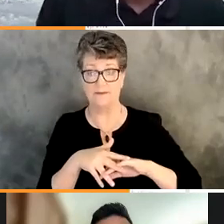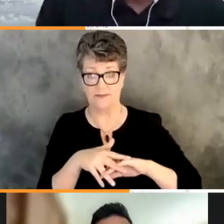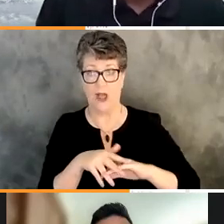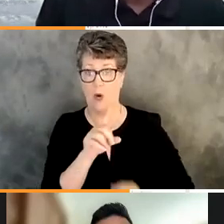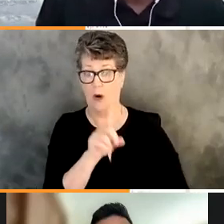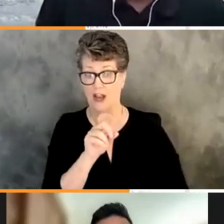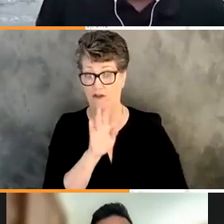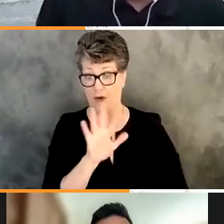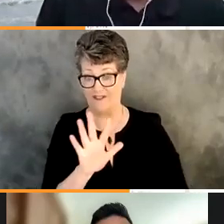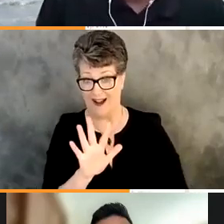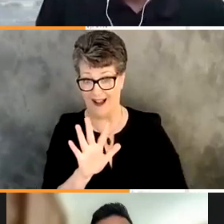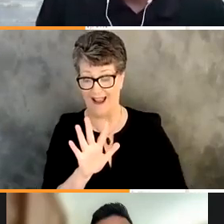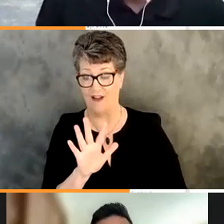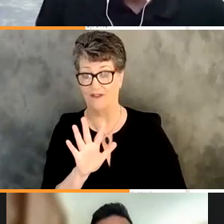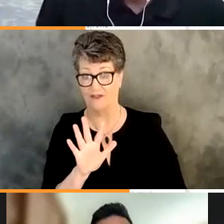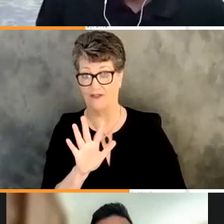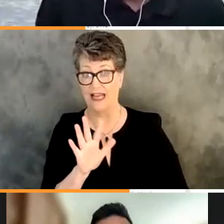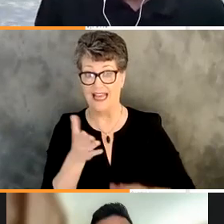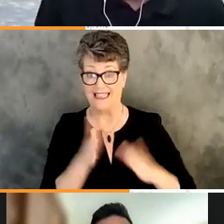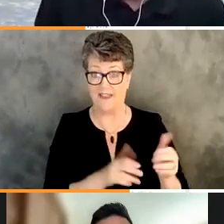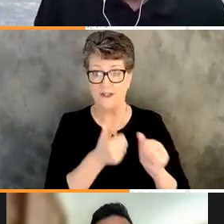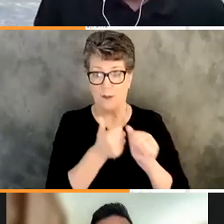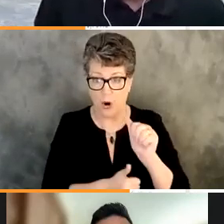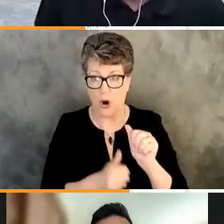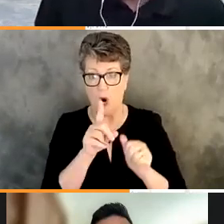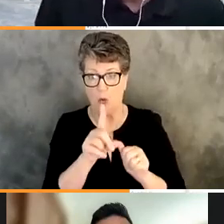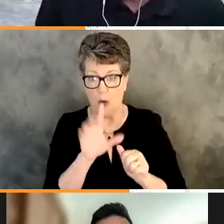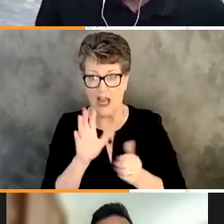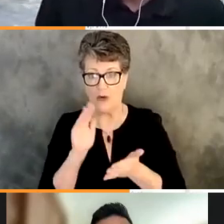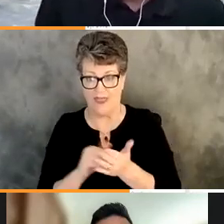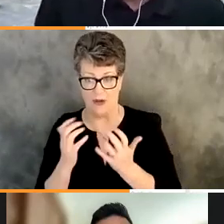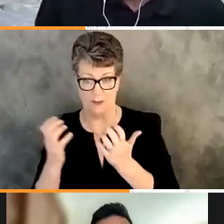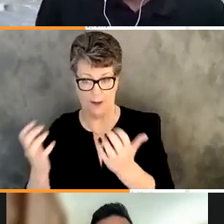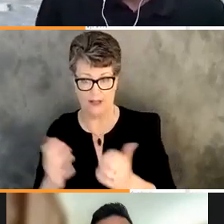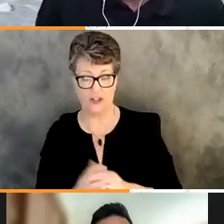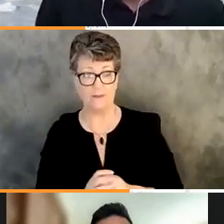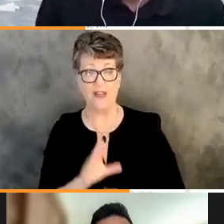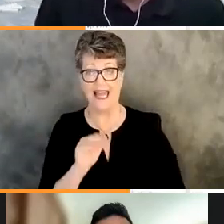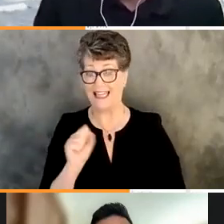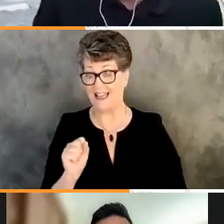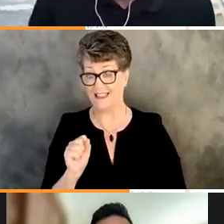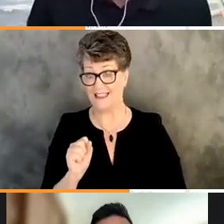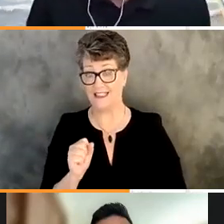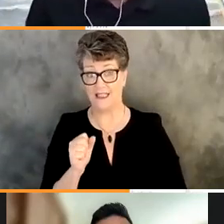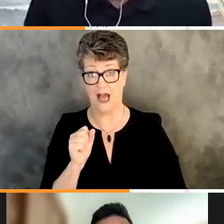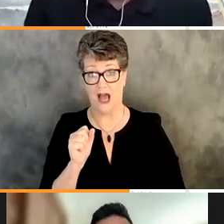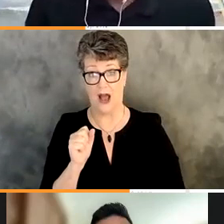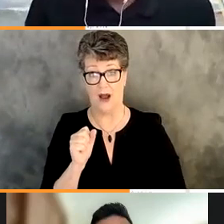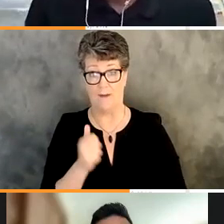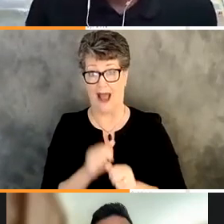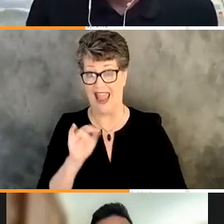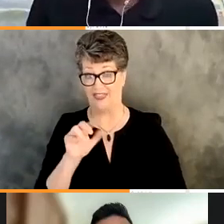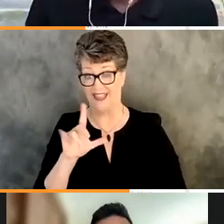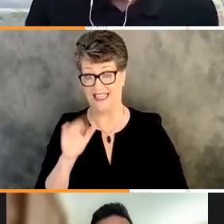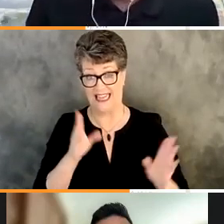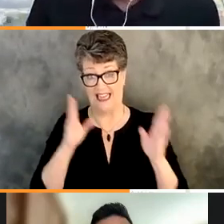145 per 100,000. For case cases by rate and ethnicity, as you